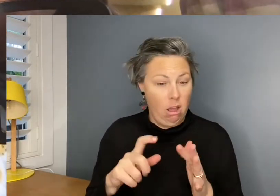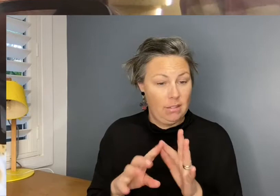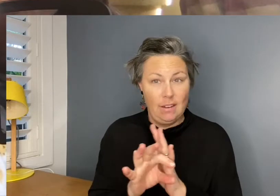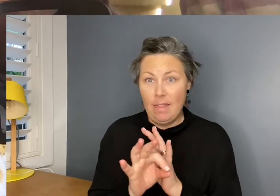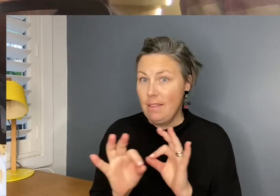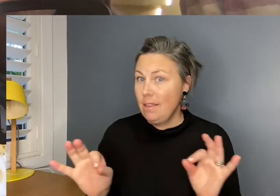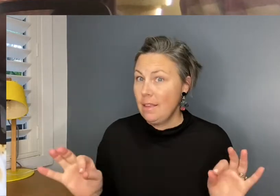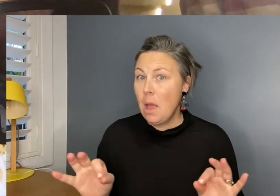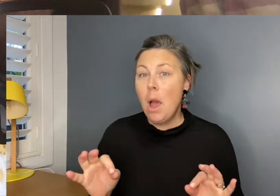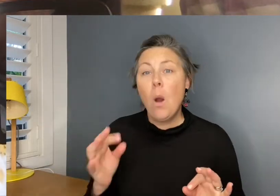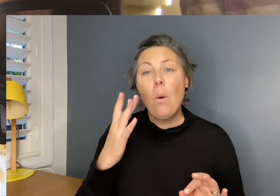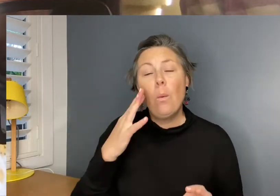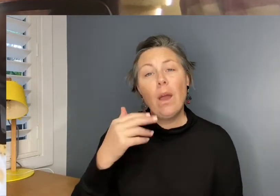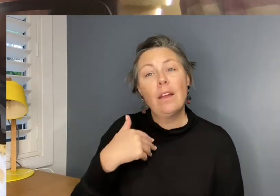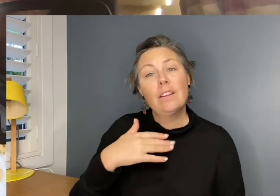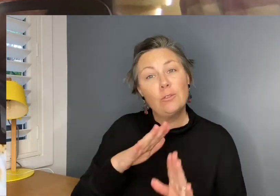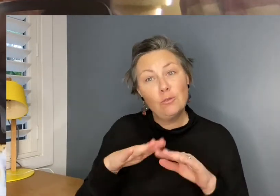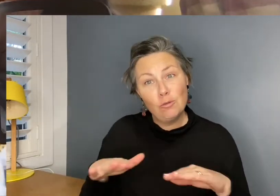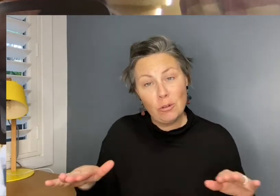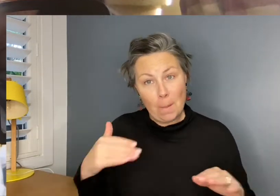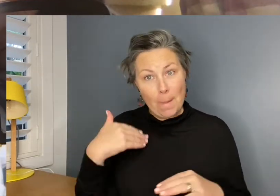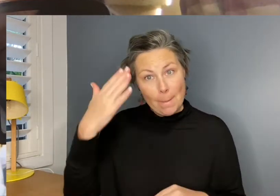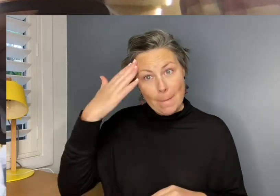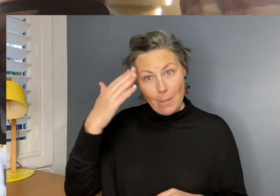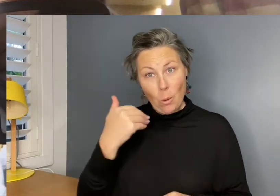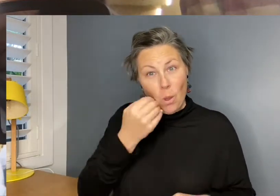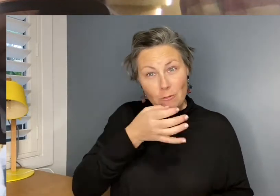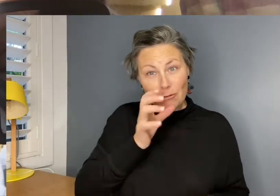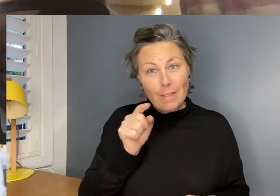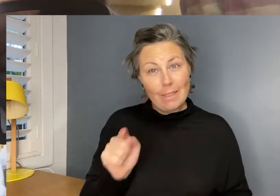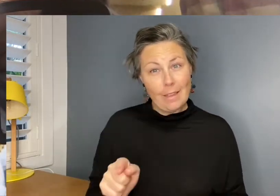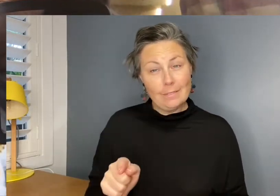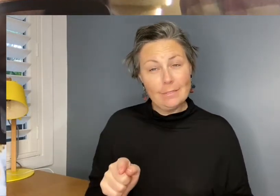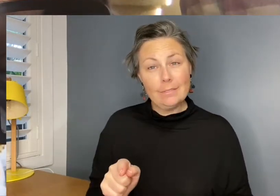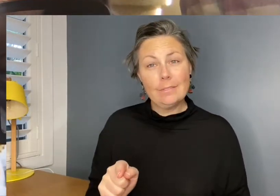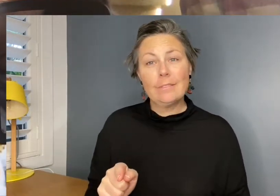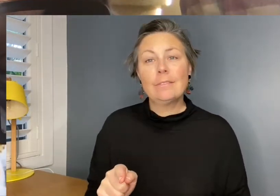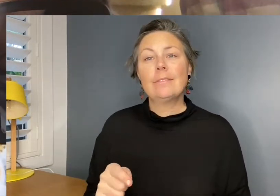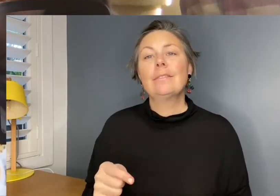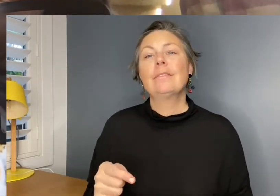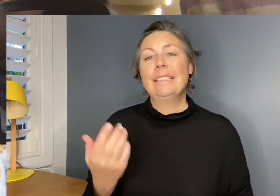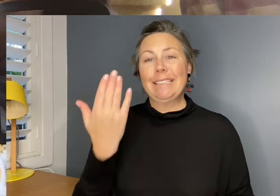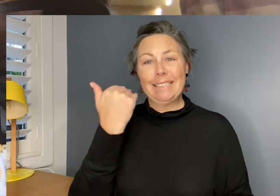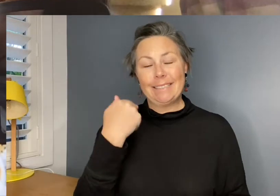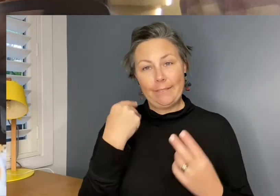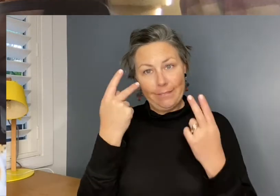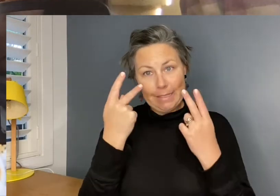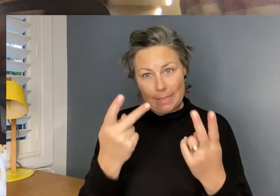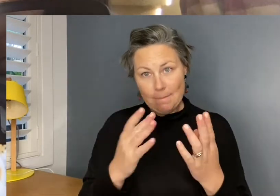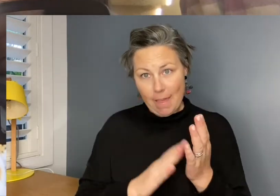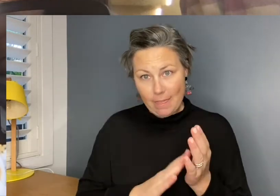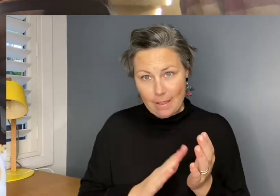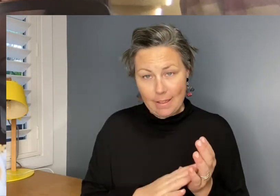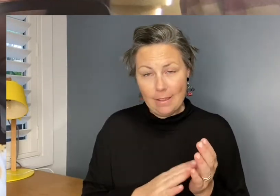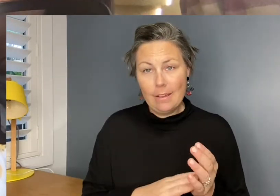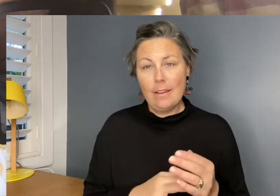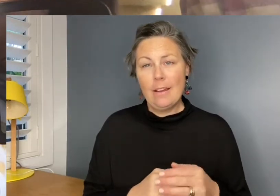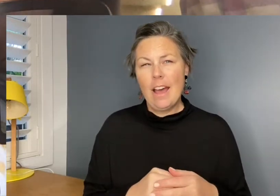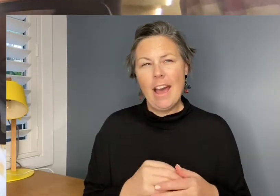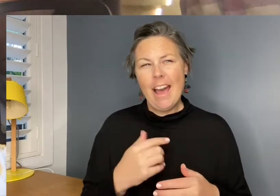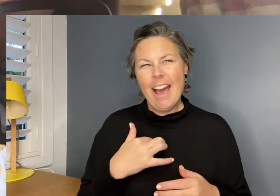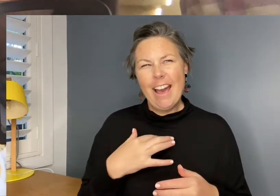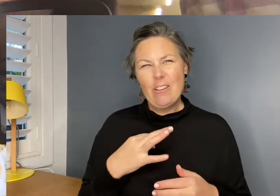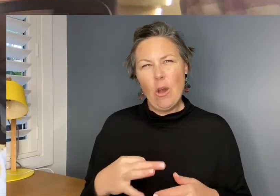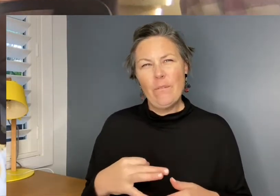my mum used to drink when we were all kids. Yeah. And I was at her house recently and I haven't really